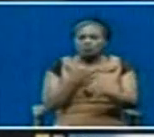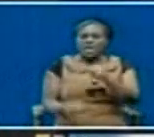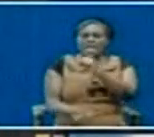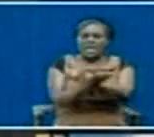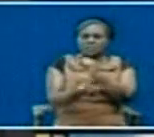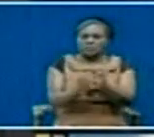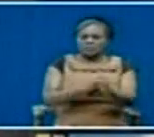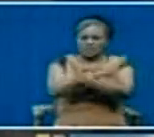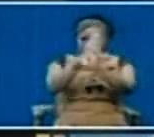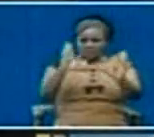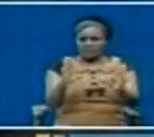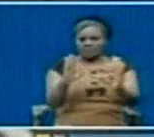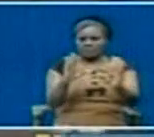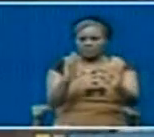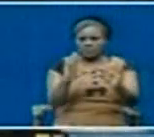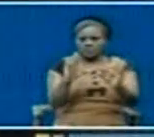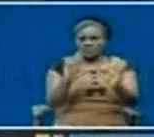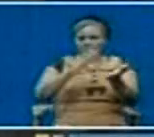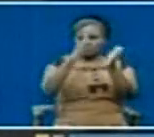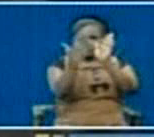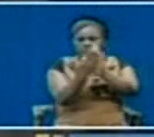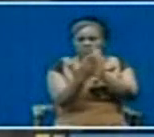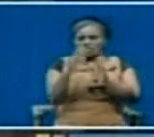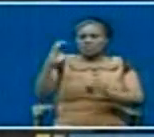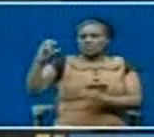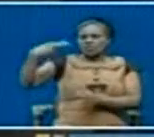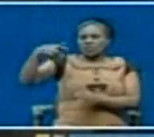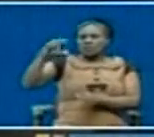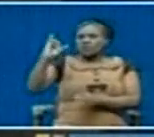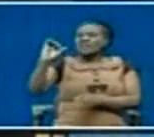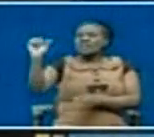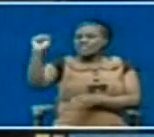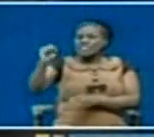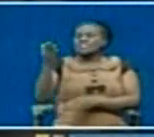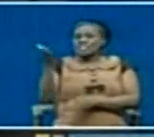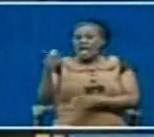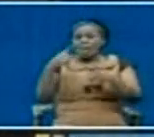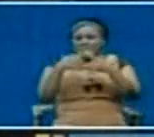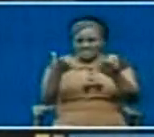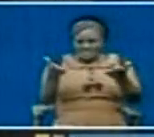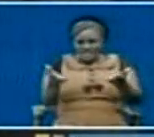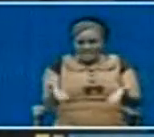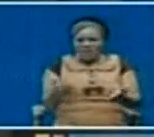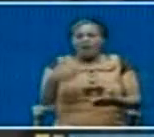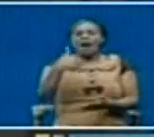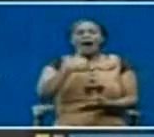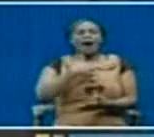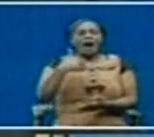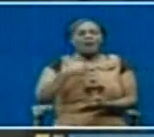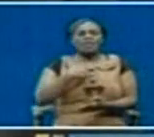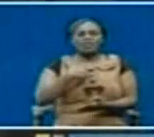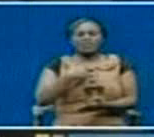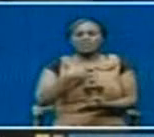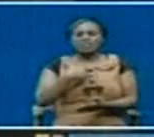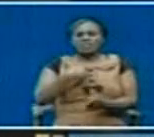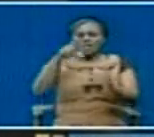mano a mano. Chris is in the building somewhere, but in the meantime, we have an